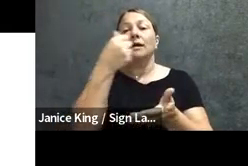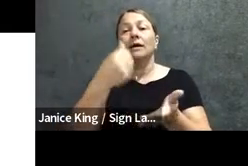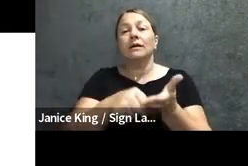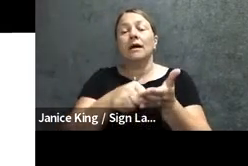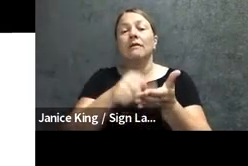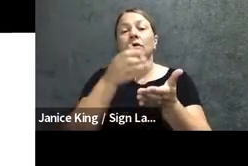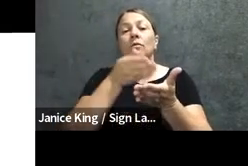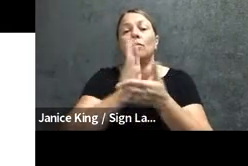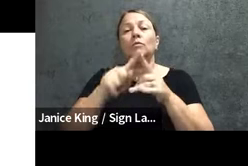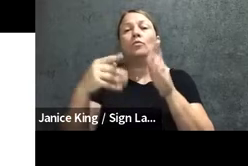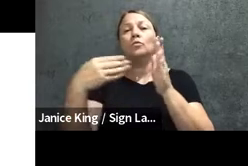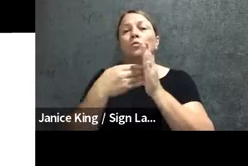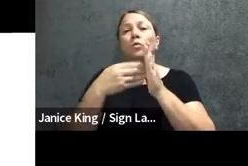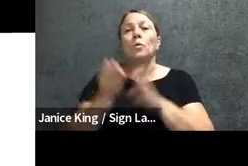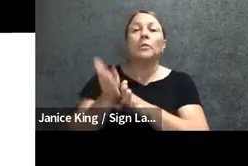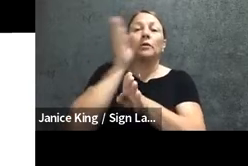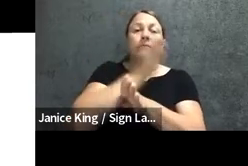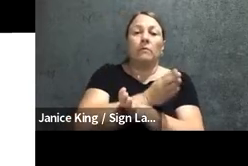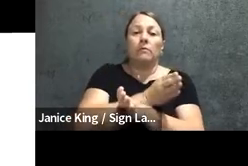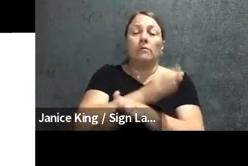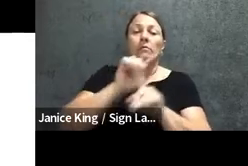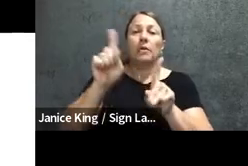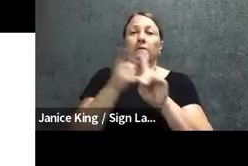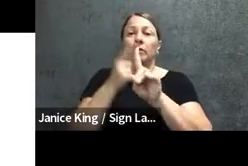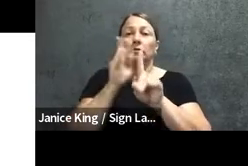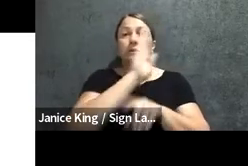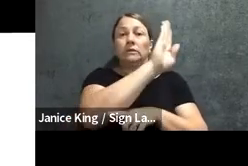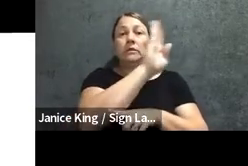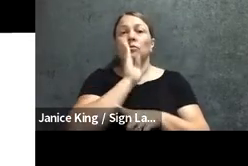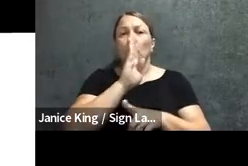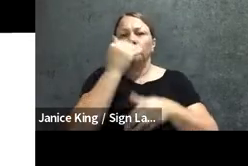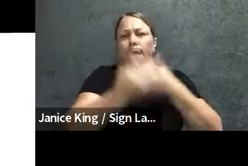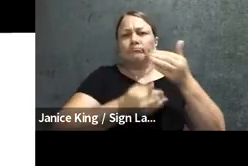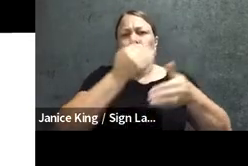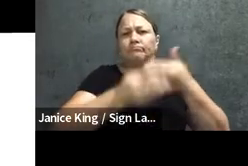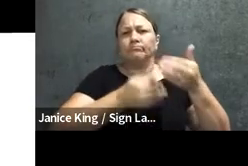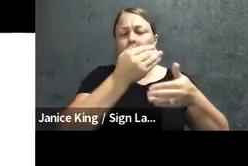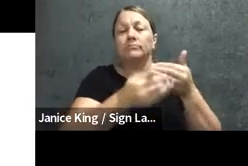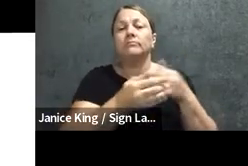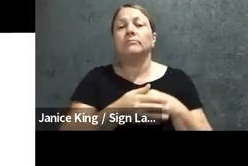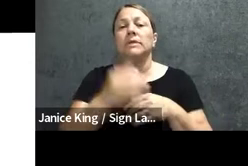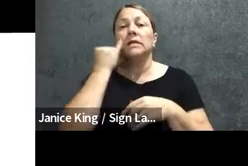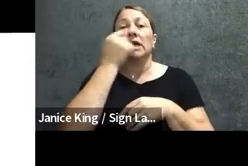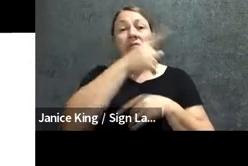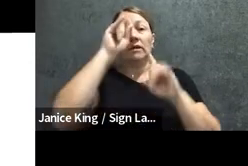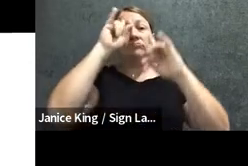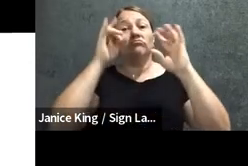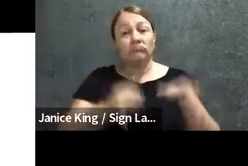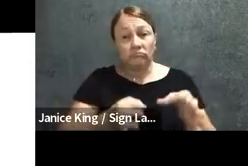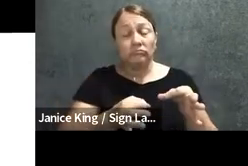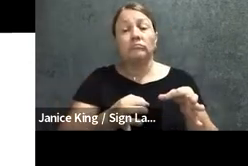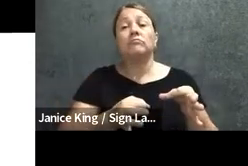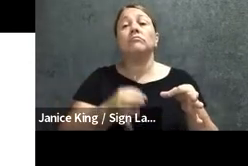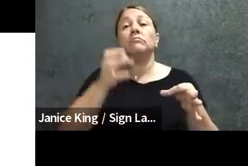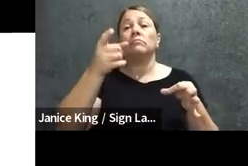earlier. If EEOC is unable to determine your employer violated the law, you'll be sent a